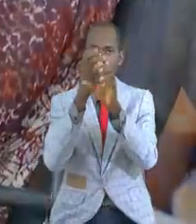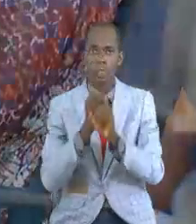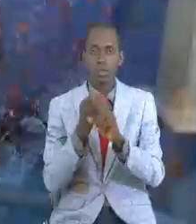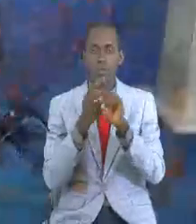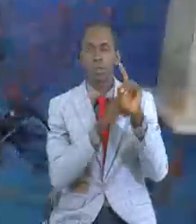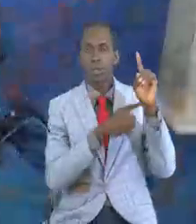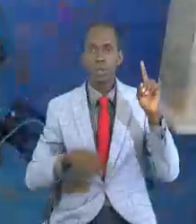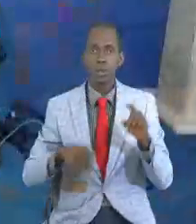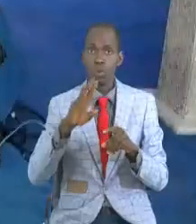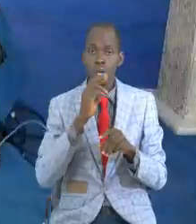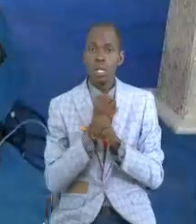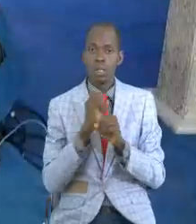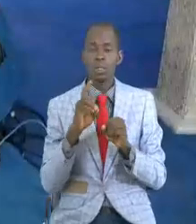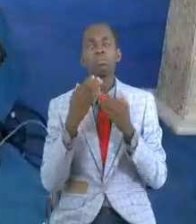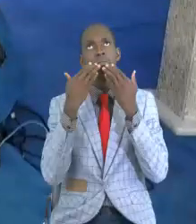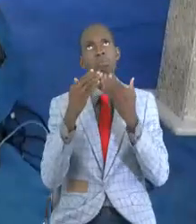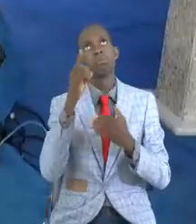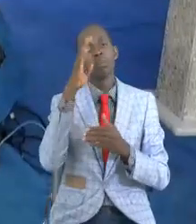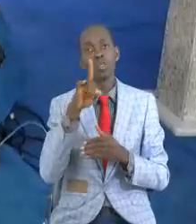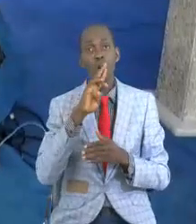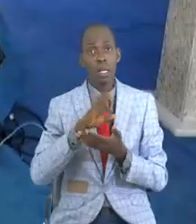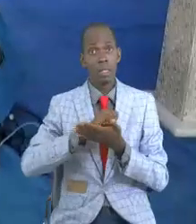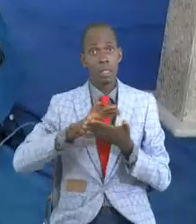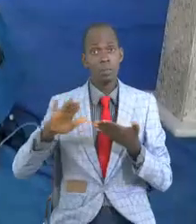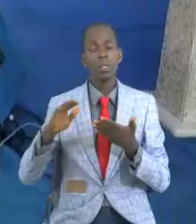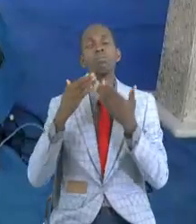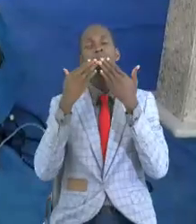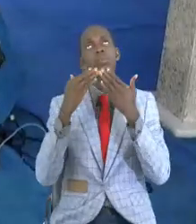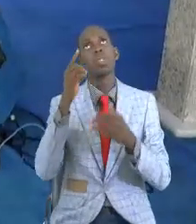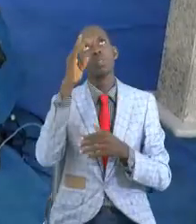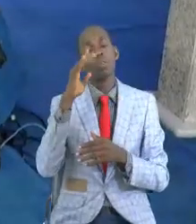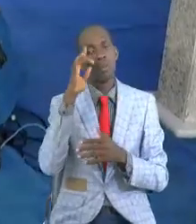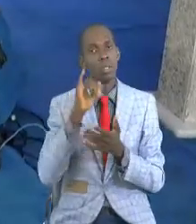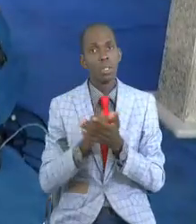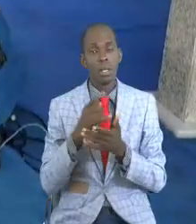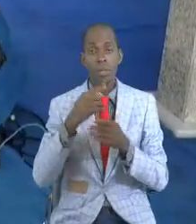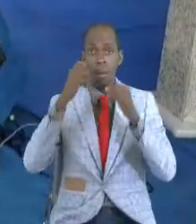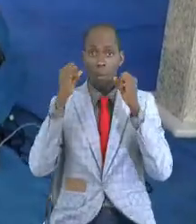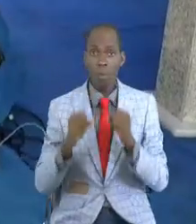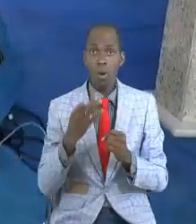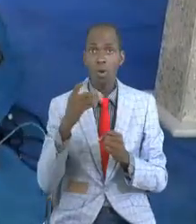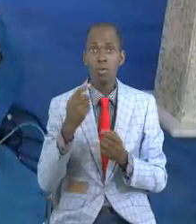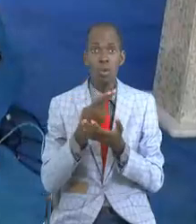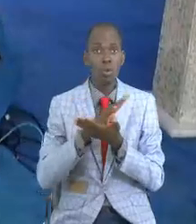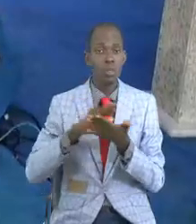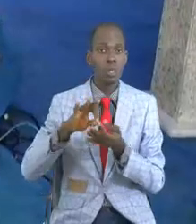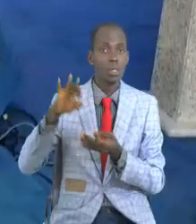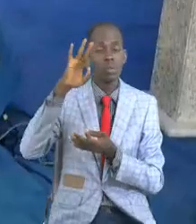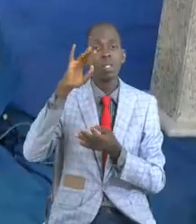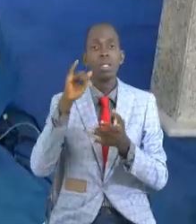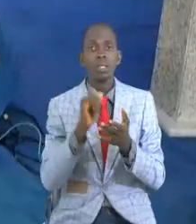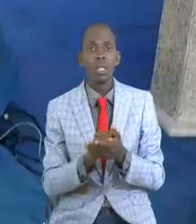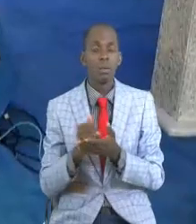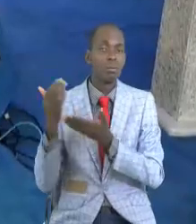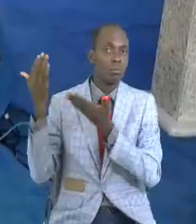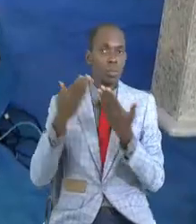saved, well, thank God. You're sanctified, well, thank God. The power of the Holy Ghost that it brings in our